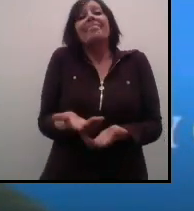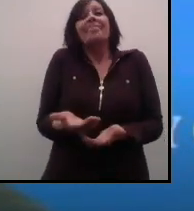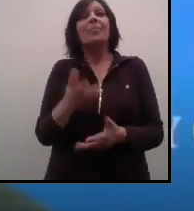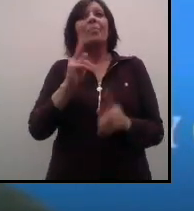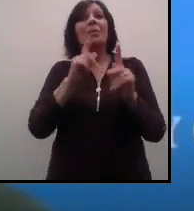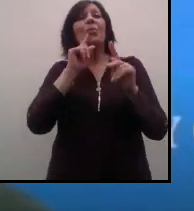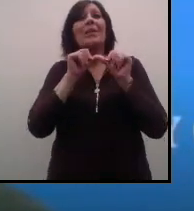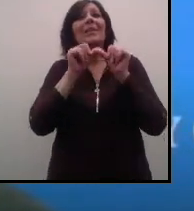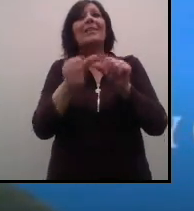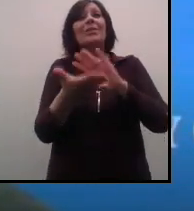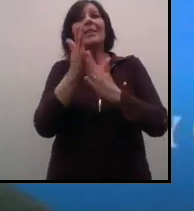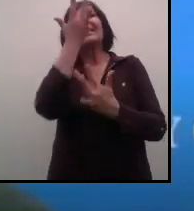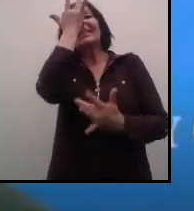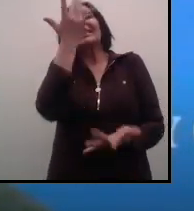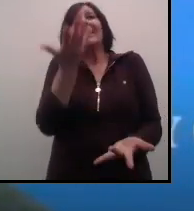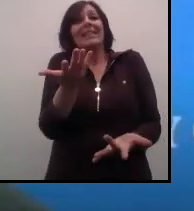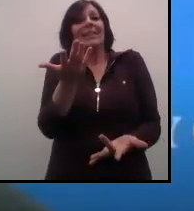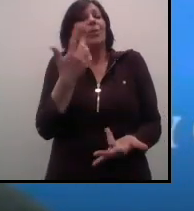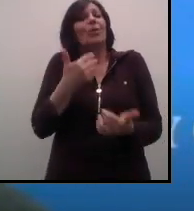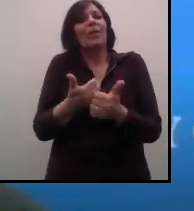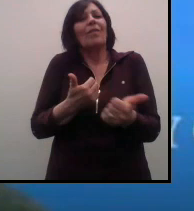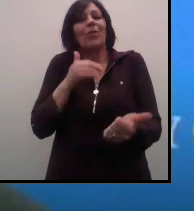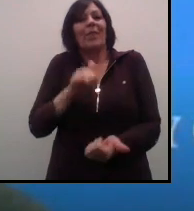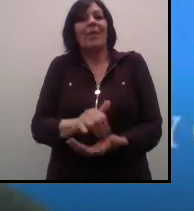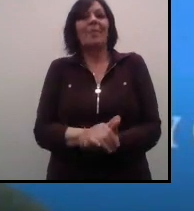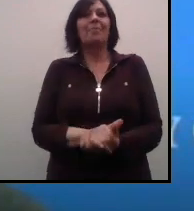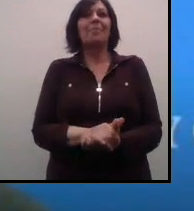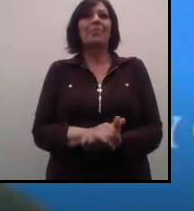sick. And that's just something we want to avoid.